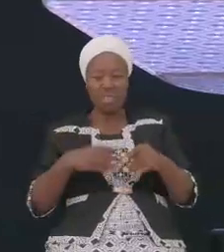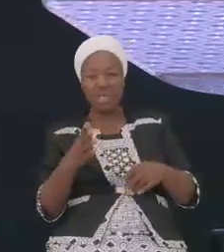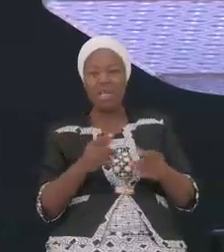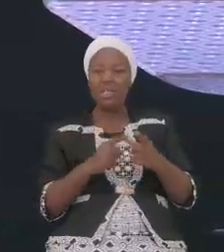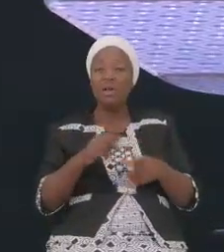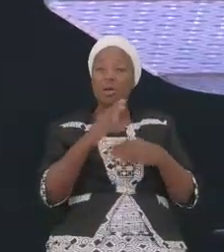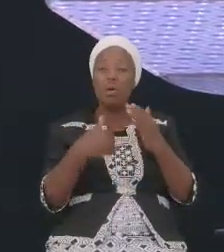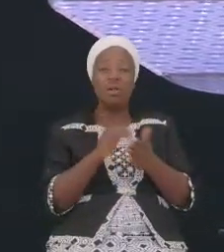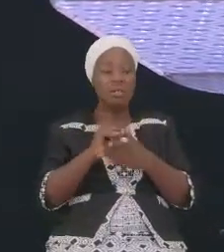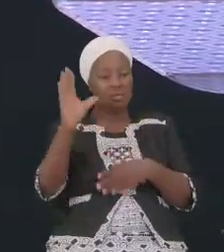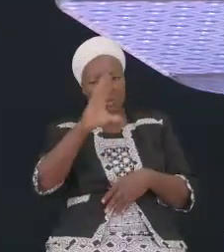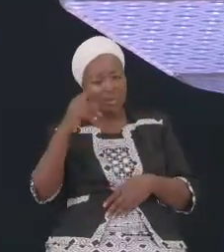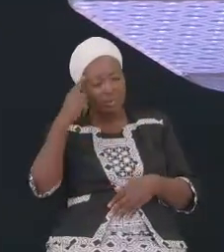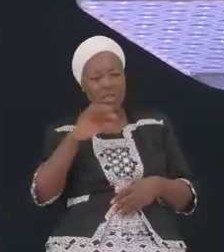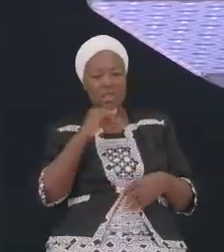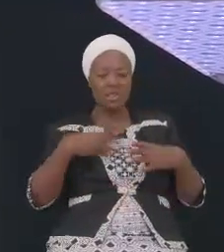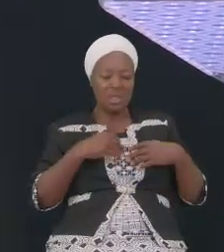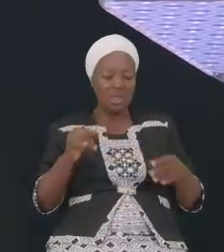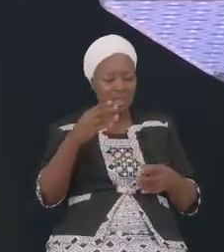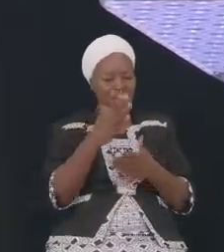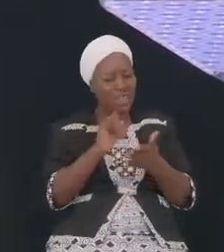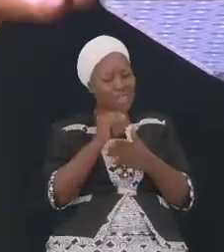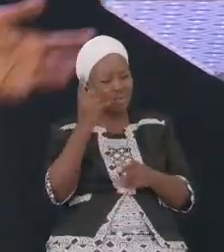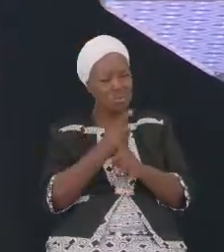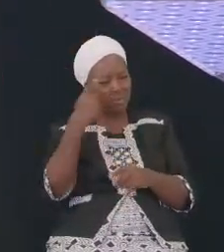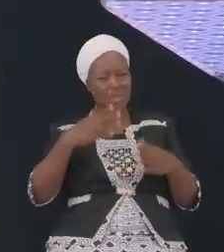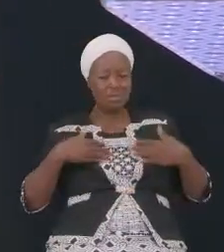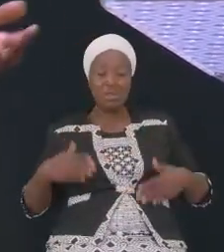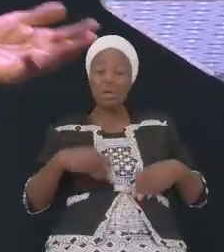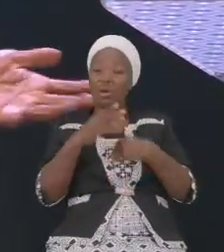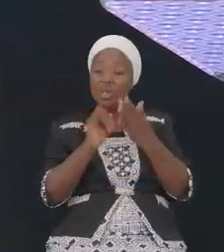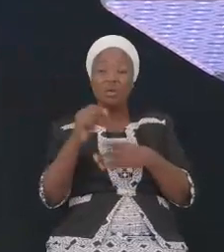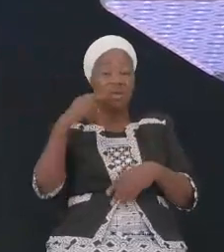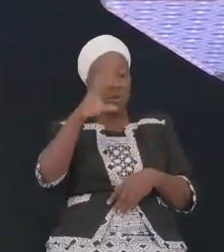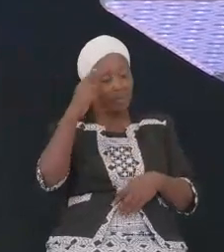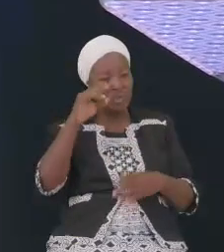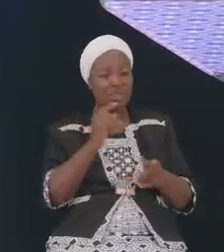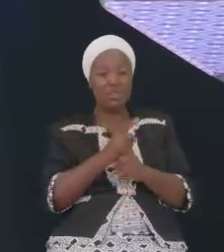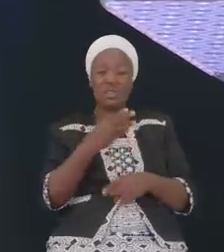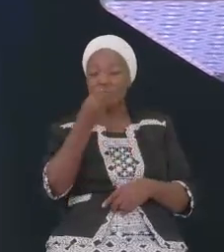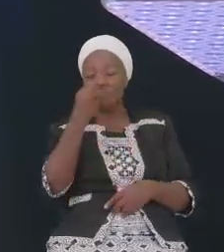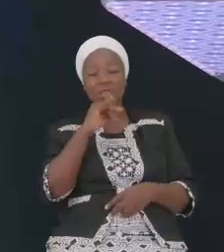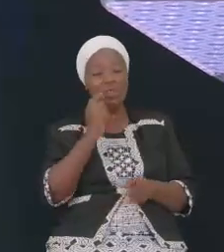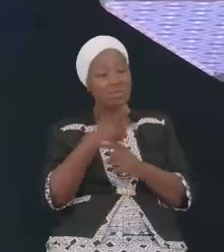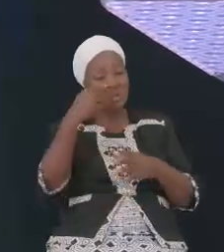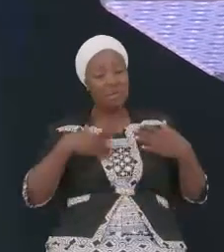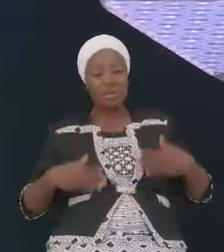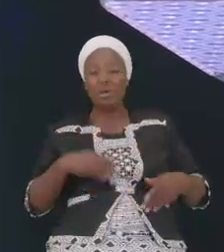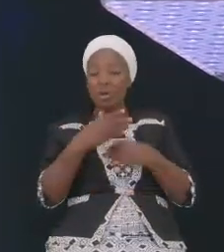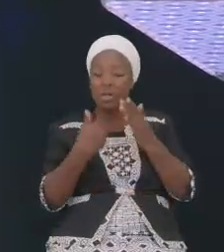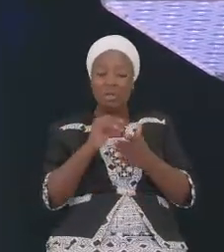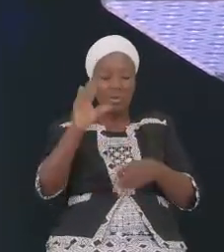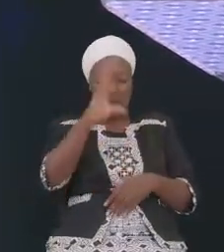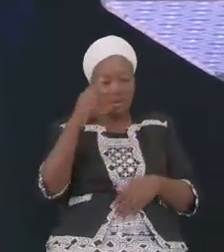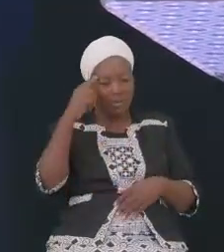we're looking for healing, that's only for the body. All we're looking for is food, that's only for the body. All we're